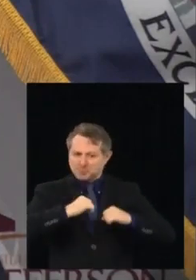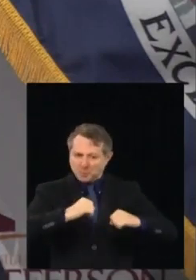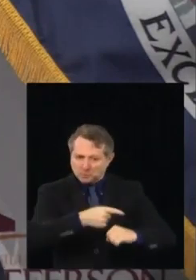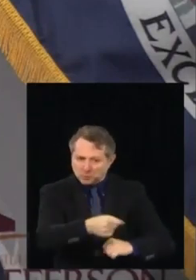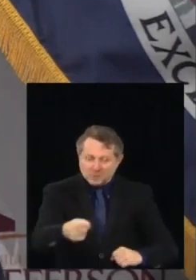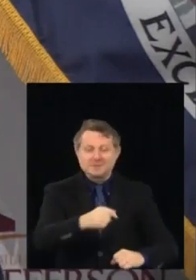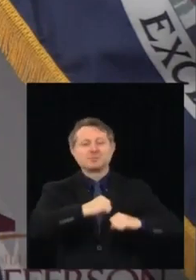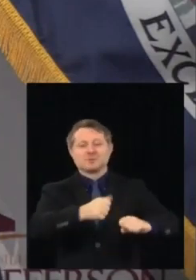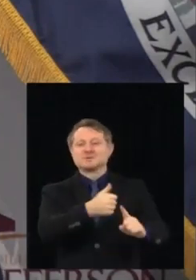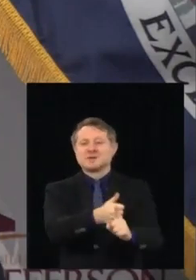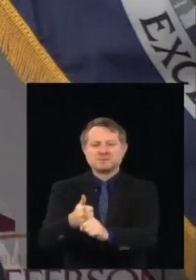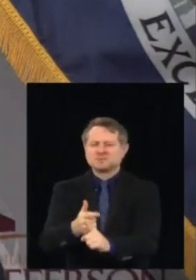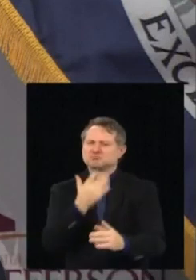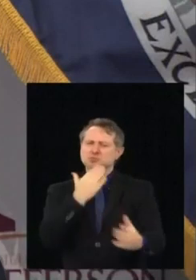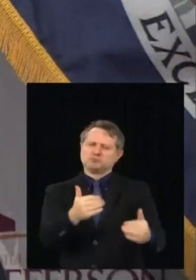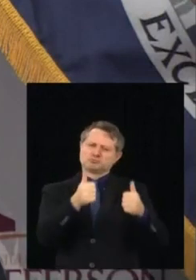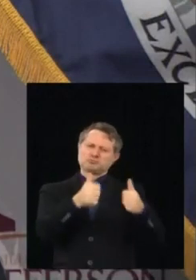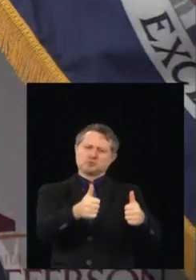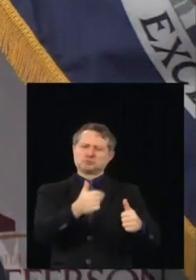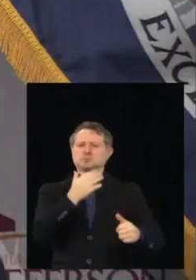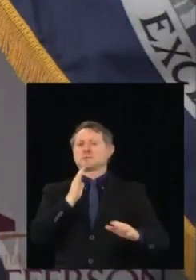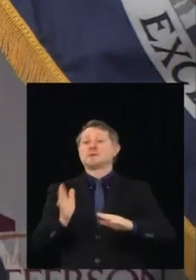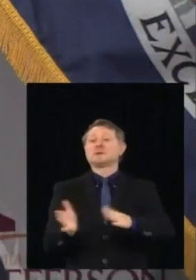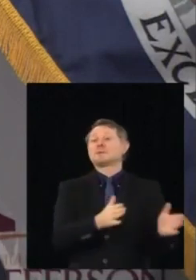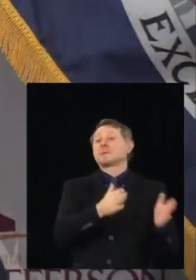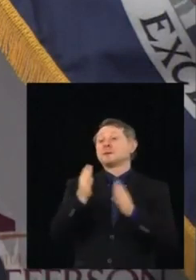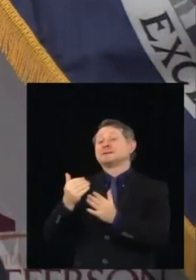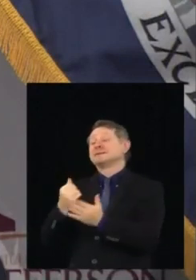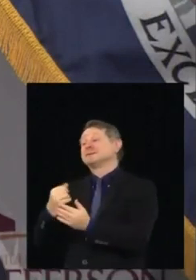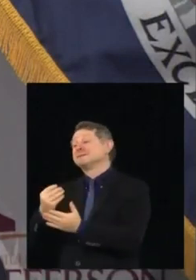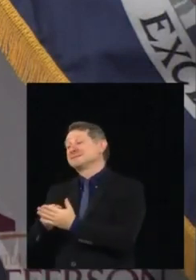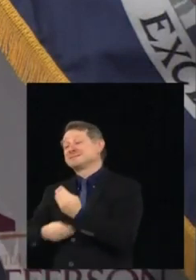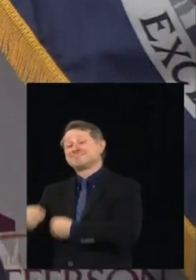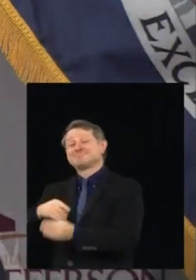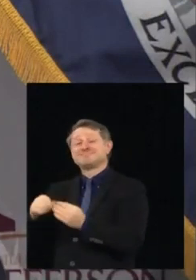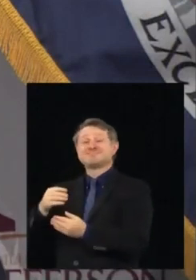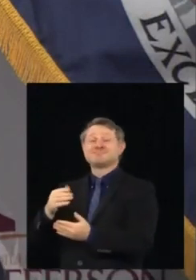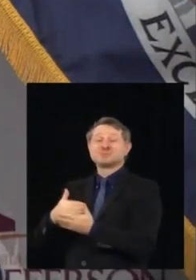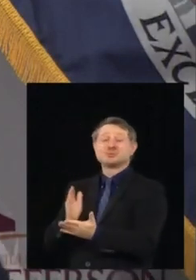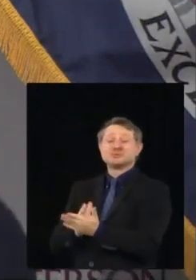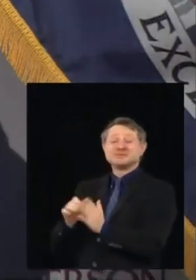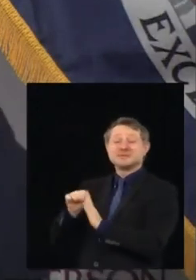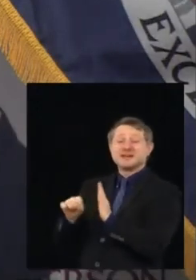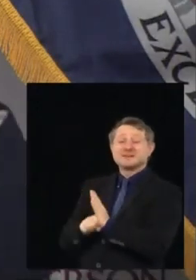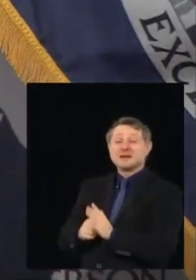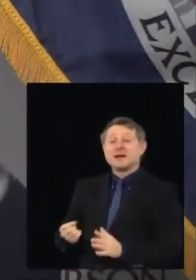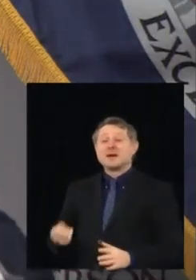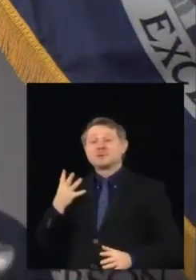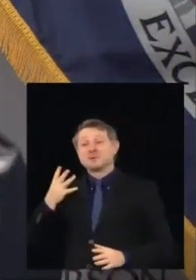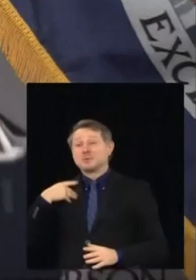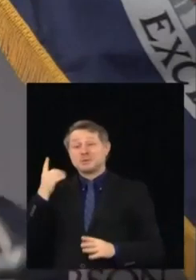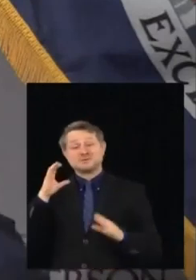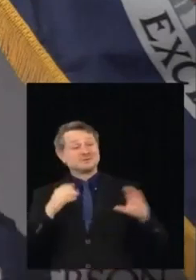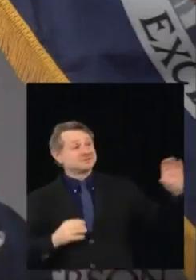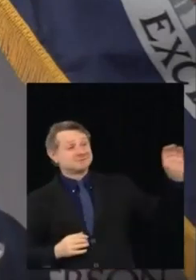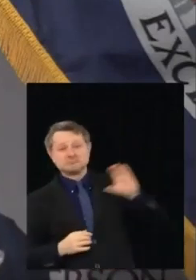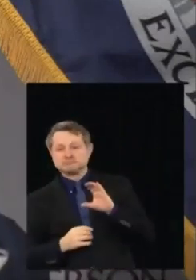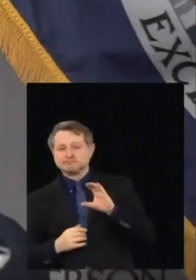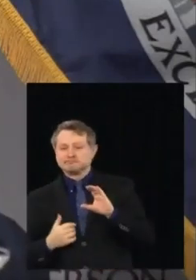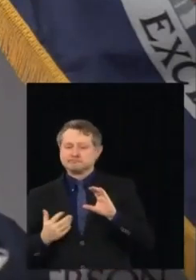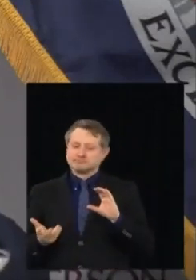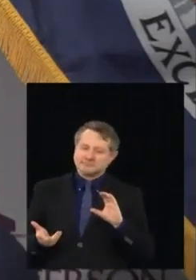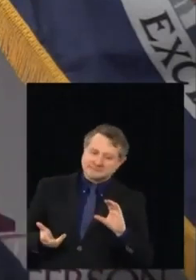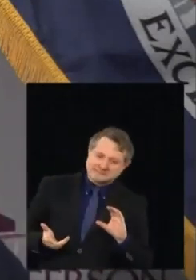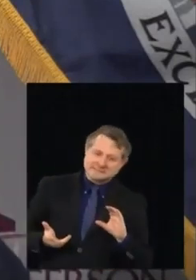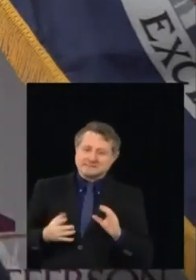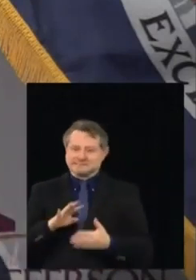far as the state budget is purely going to be a function of what we get from Washington. We have a $61 billion